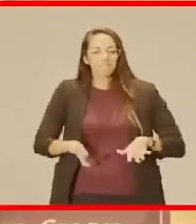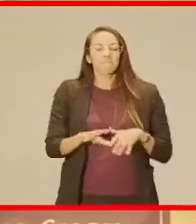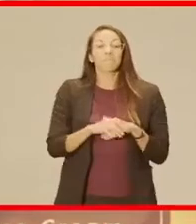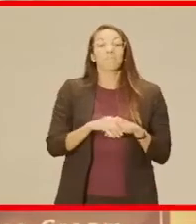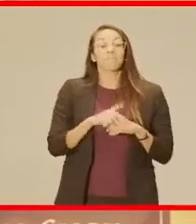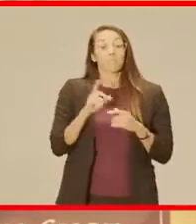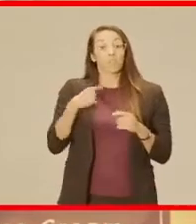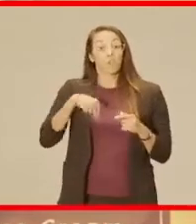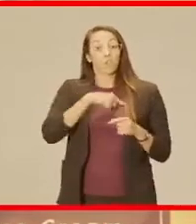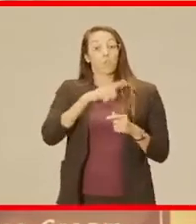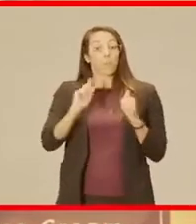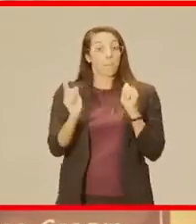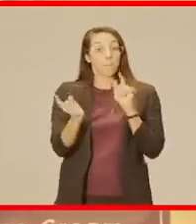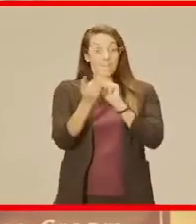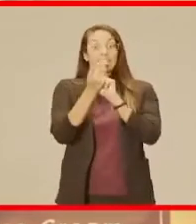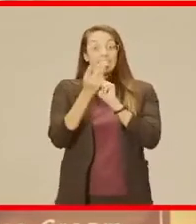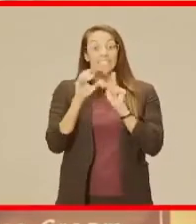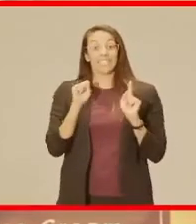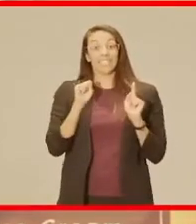Moon,